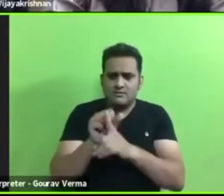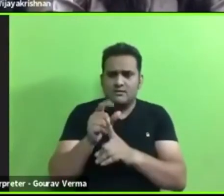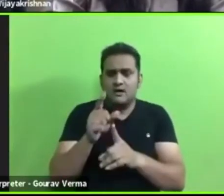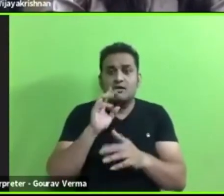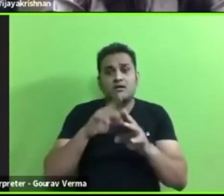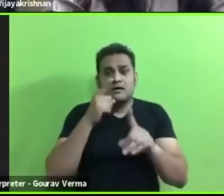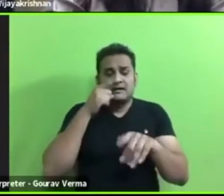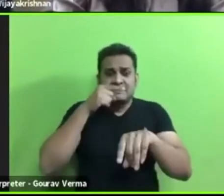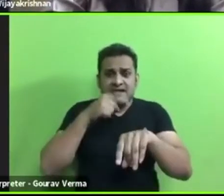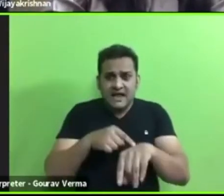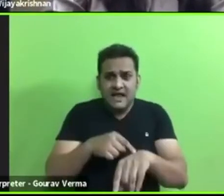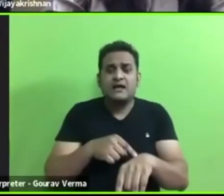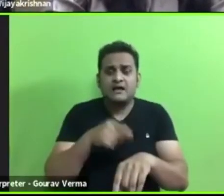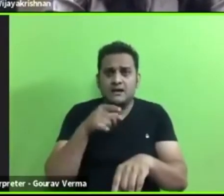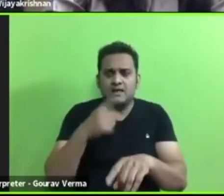momentarily,